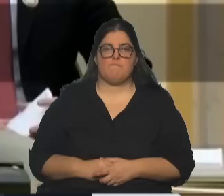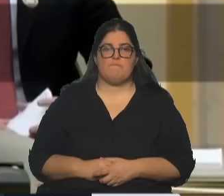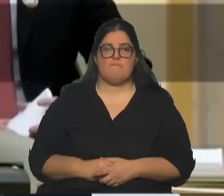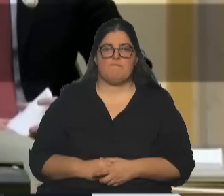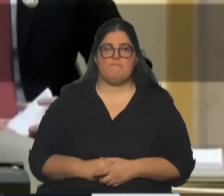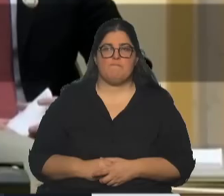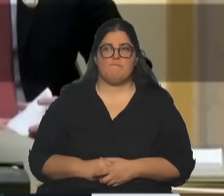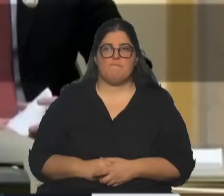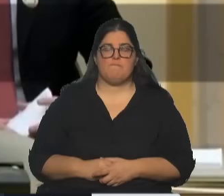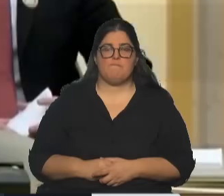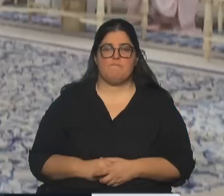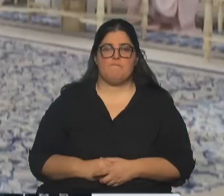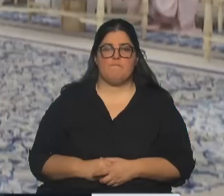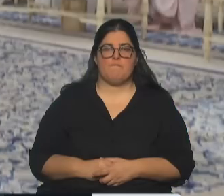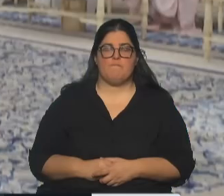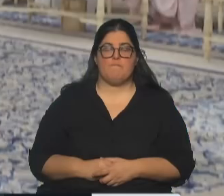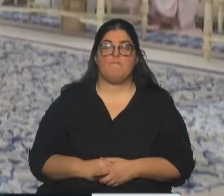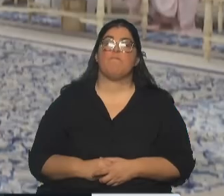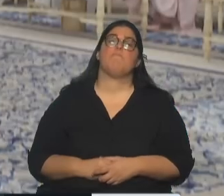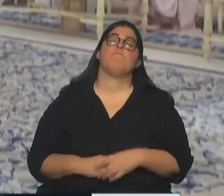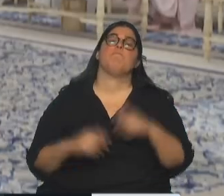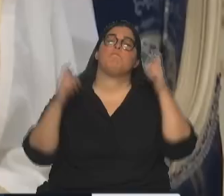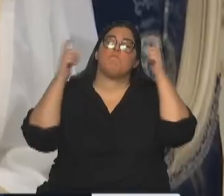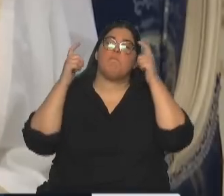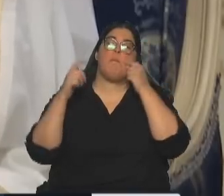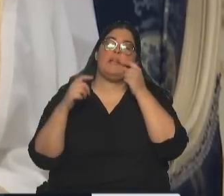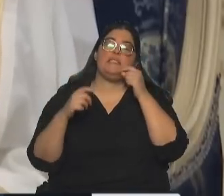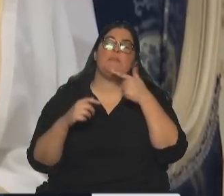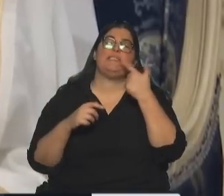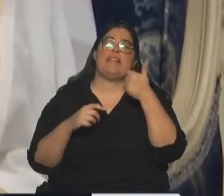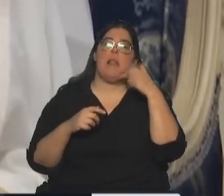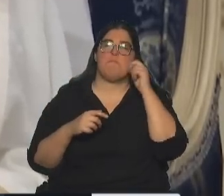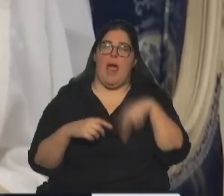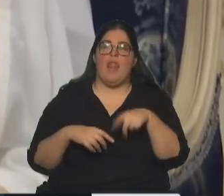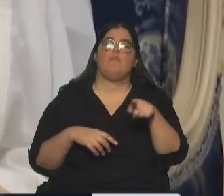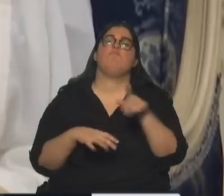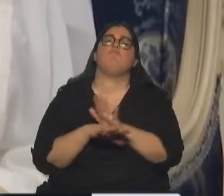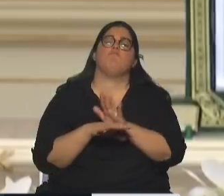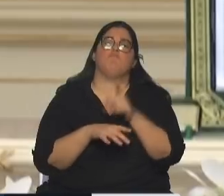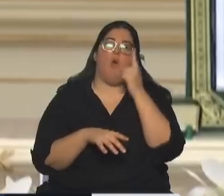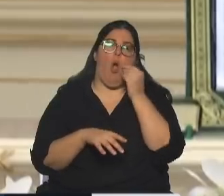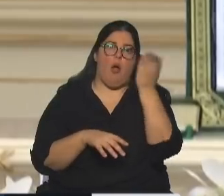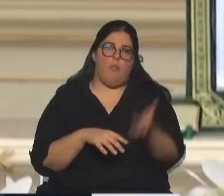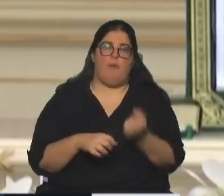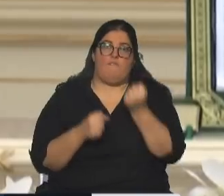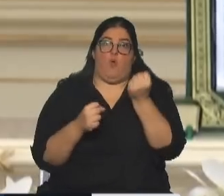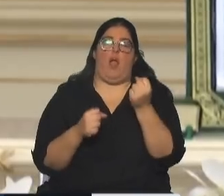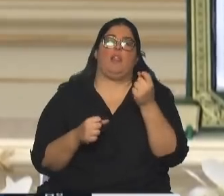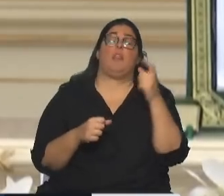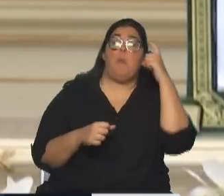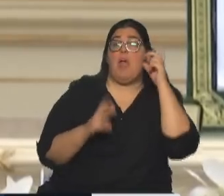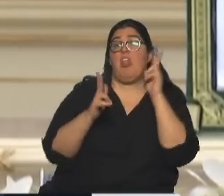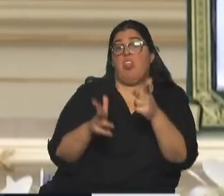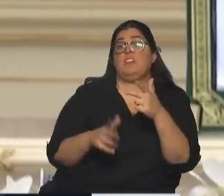to help drive positive outcomes. El príncipe Mohammed bin Salman, hombre fuerte del que iba a convertirse, según Biden, en